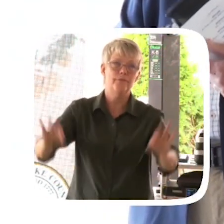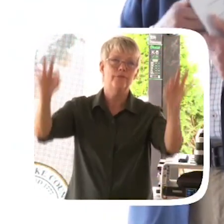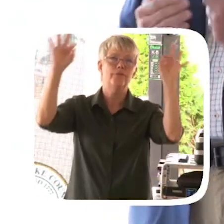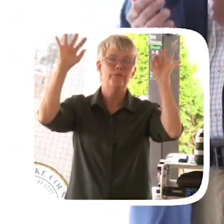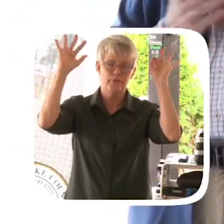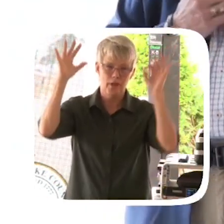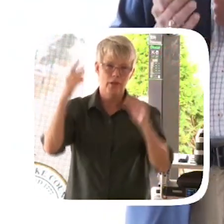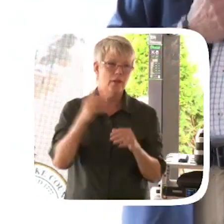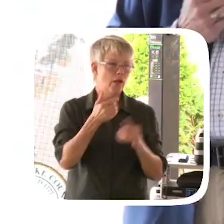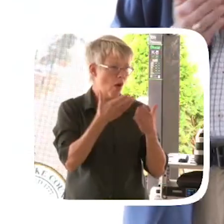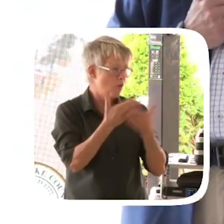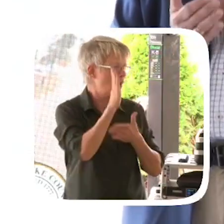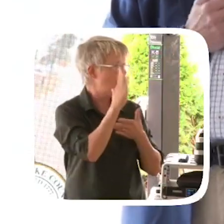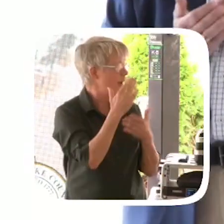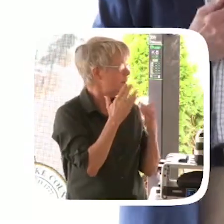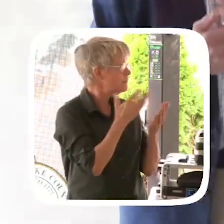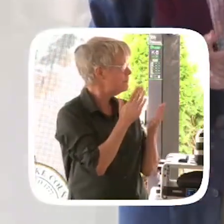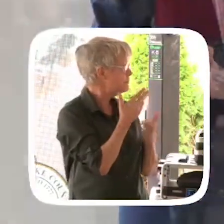brave?